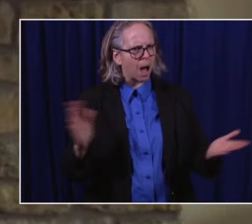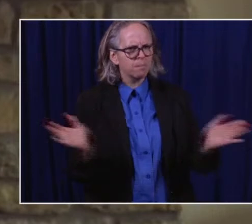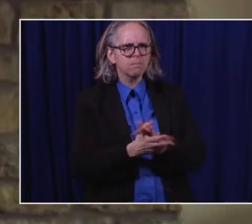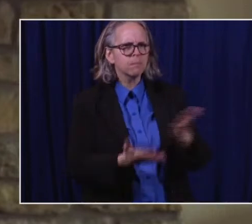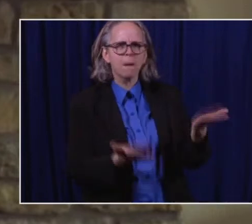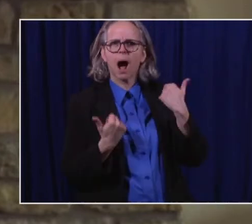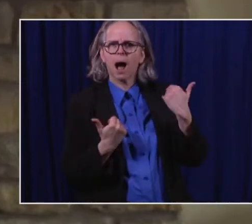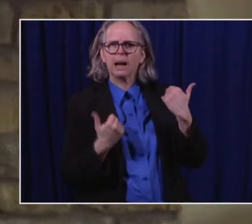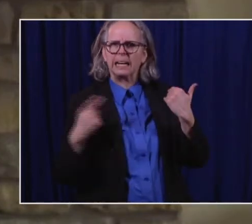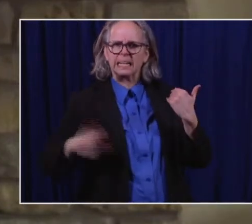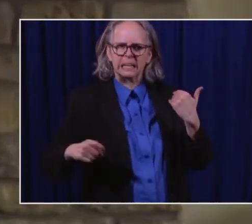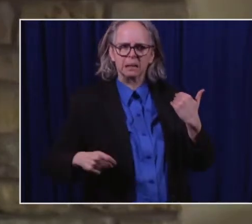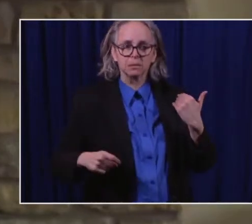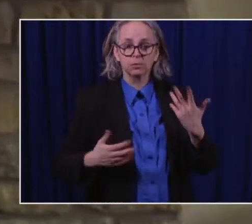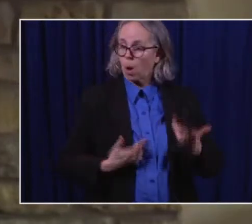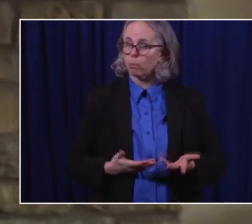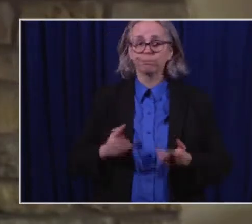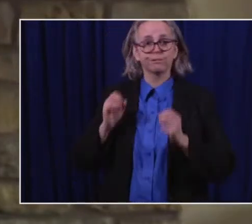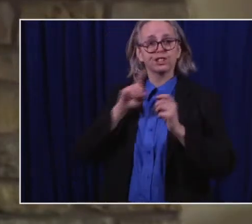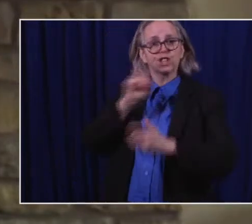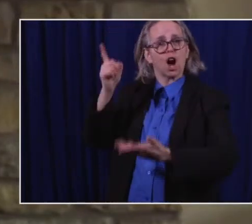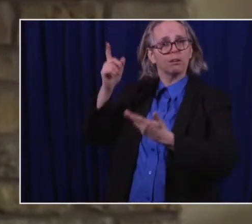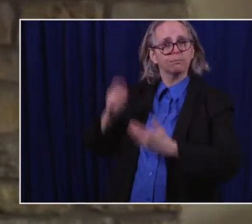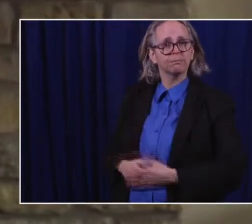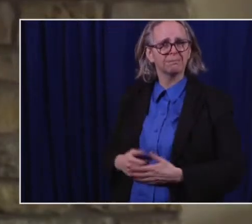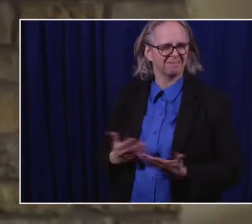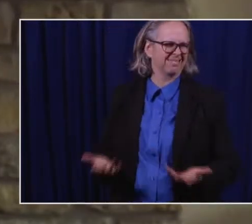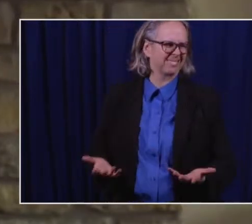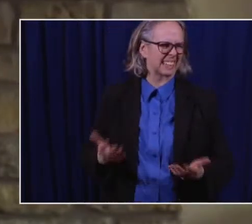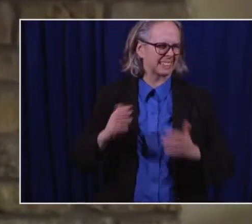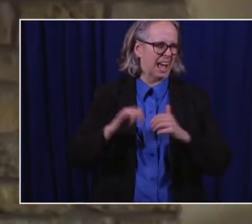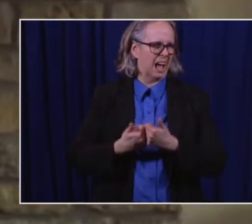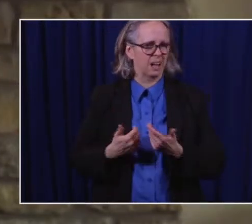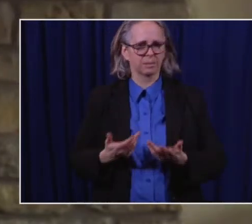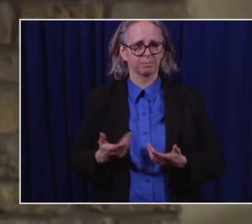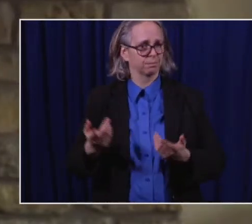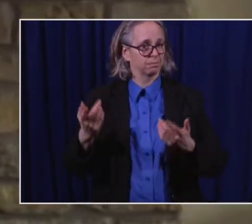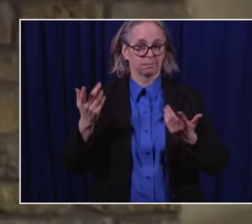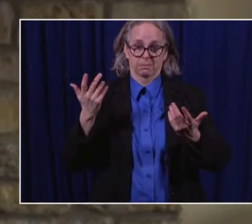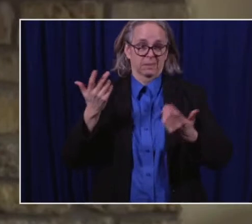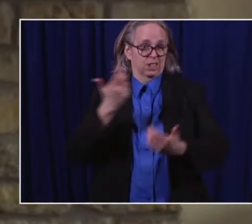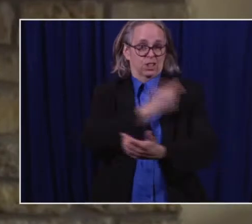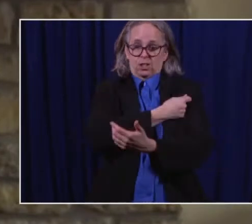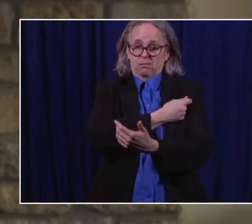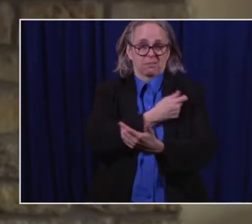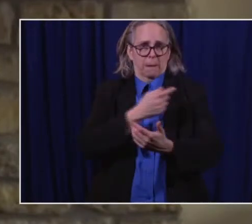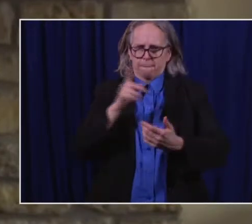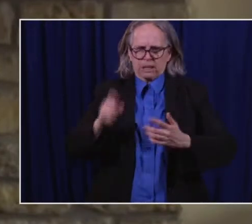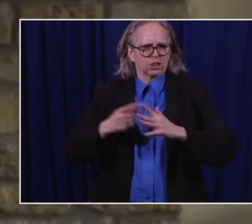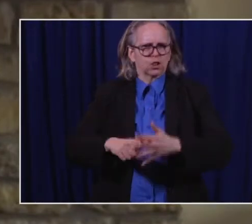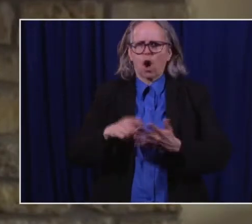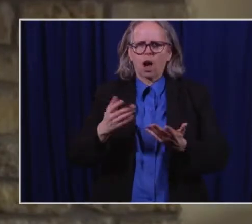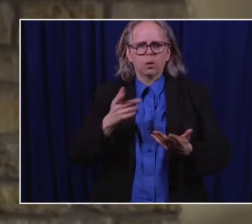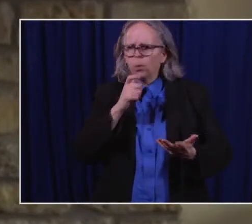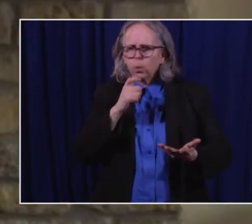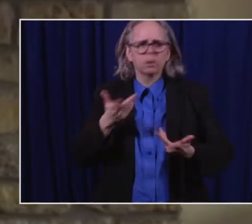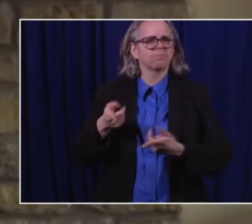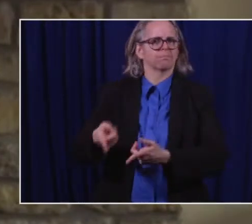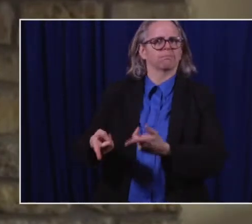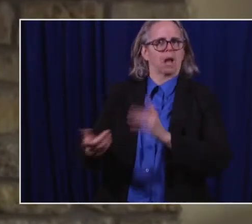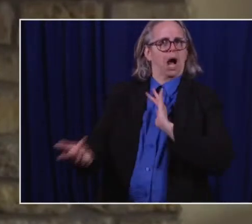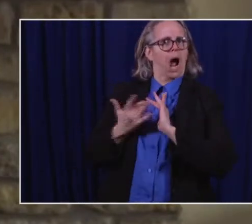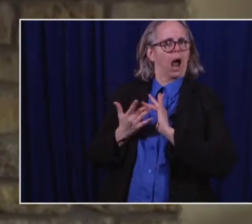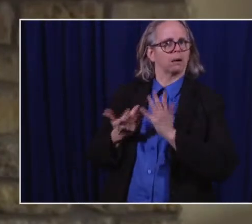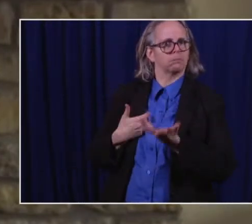and vaccinating schools, personnel, is to get kids in school. So Cincinnati is going to actually roll out over a period of, I